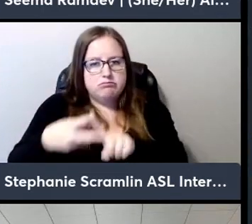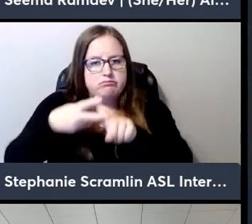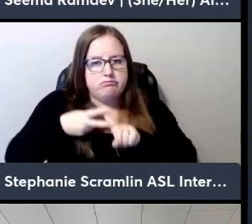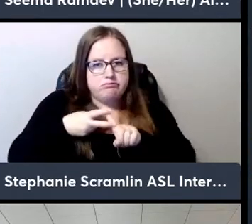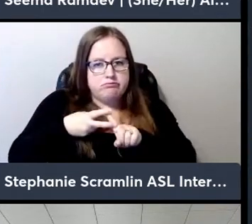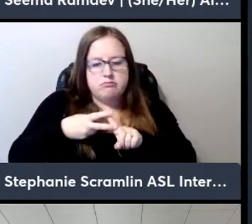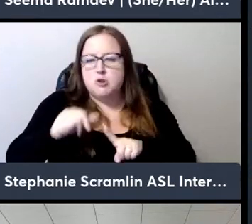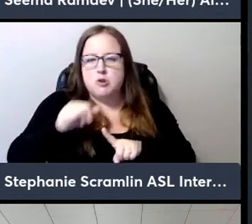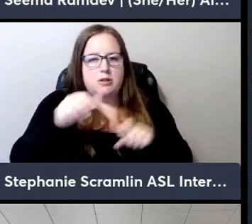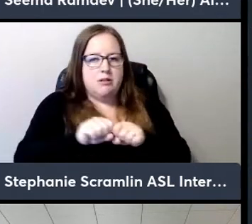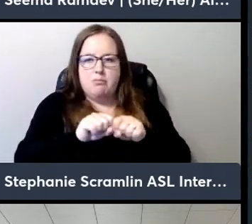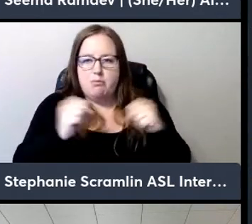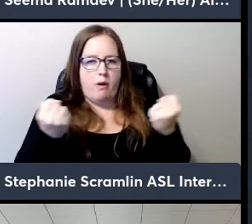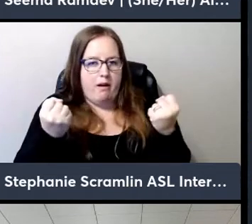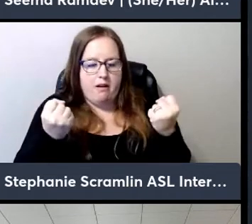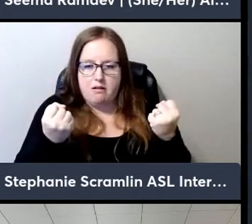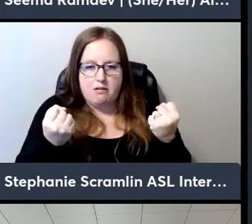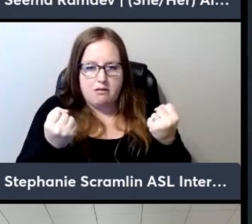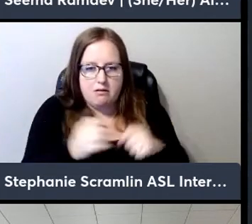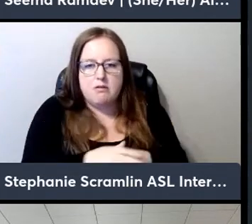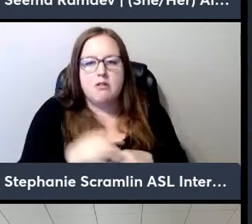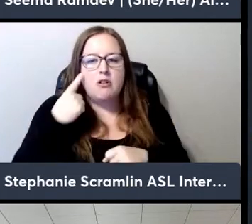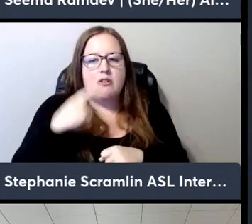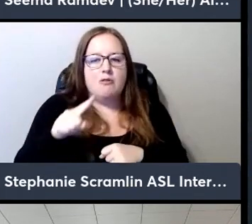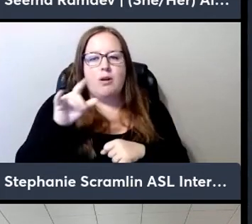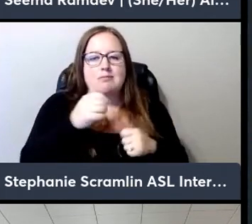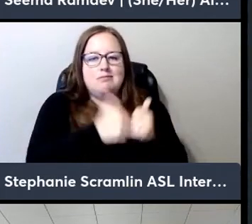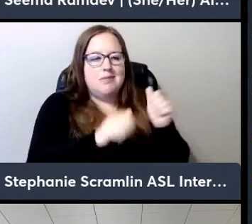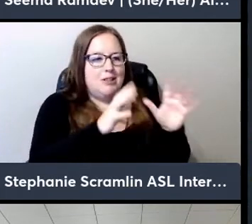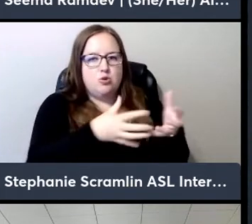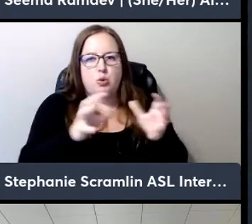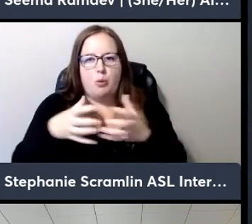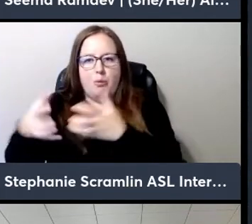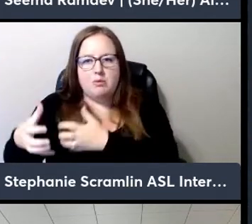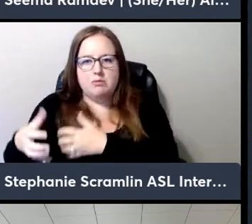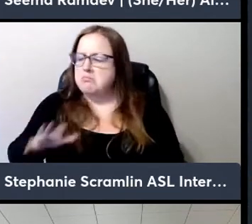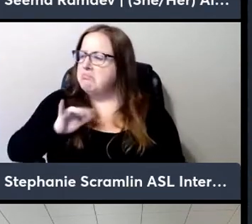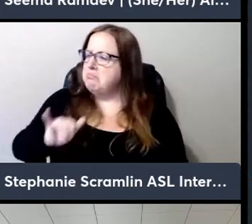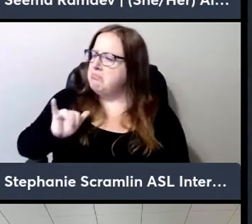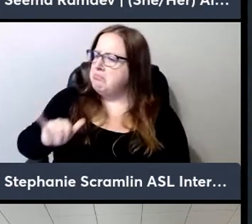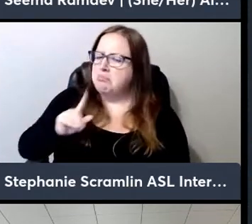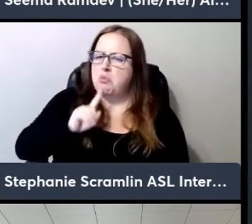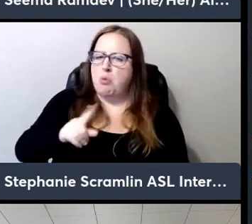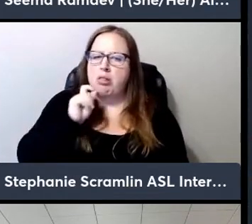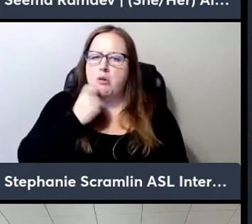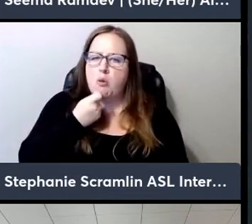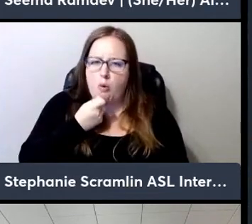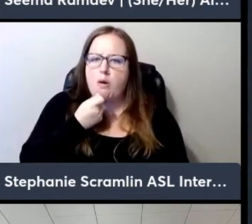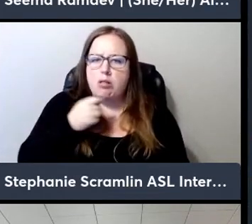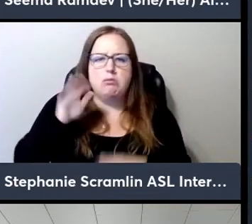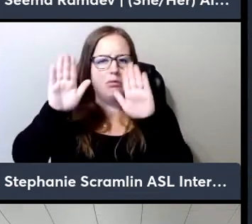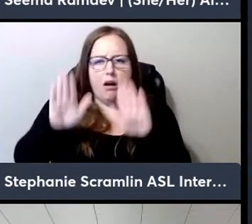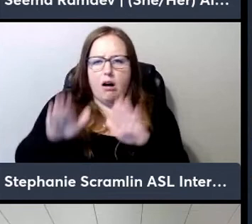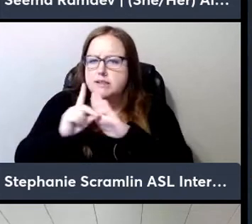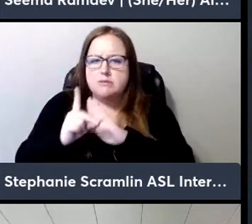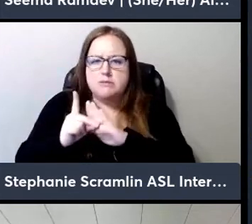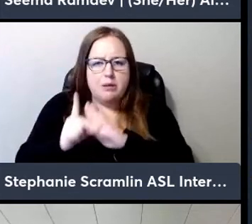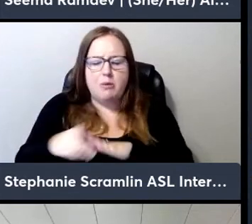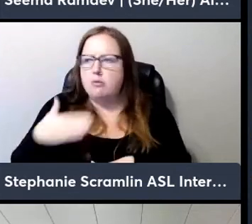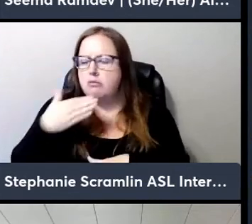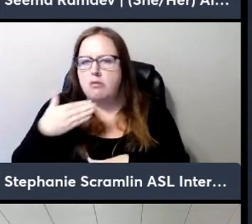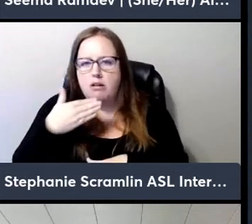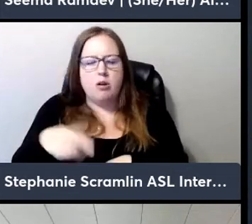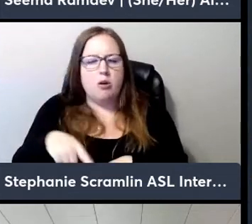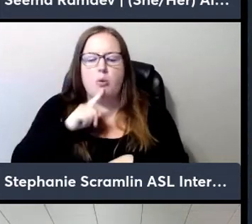non-breaking change to a feature group. And that's really cool. So you did a really awesome demo here, and there's a whole lot of stuff